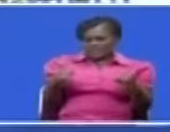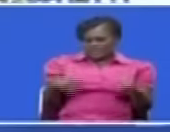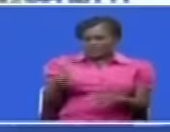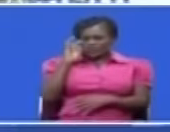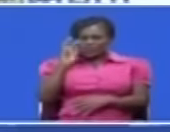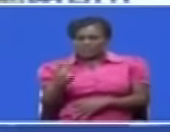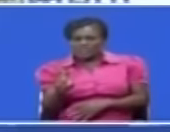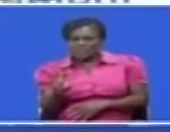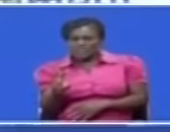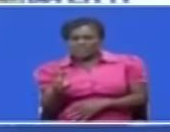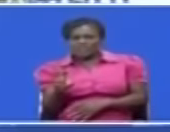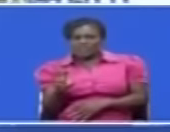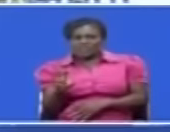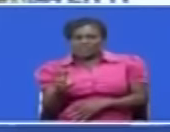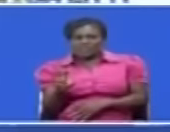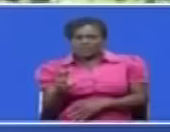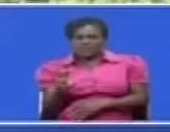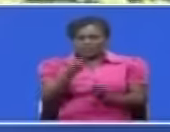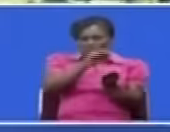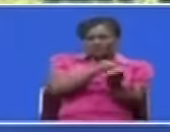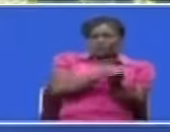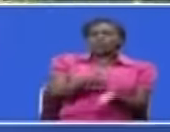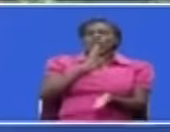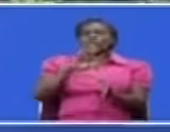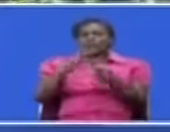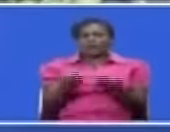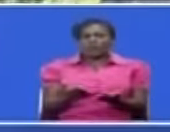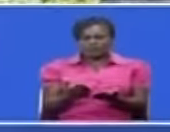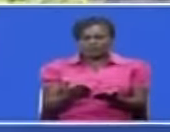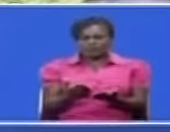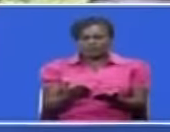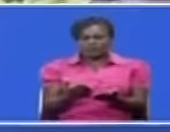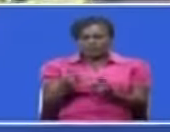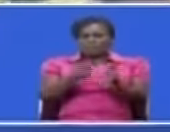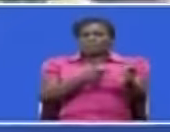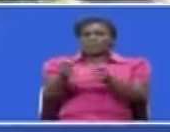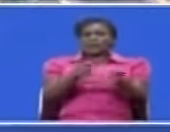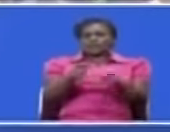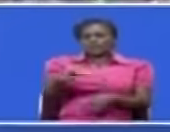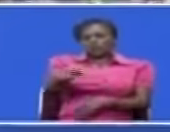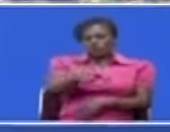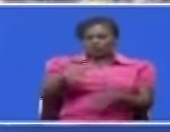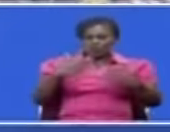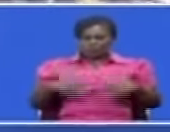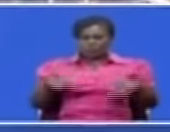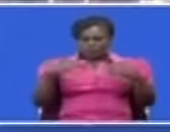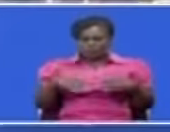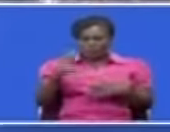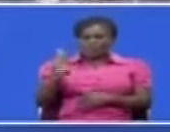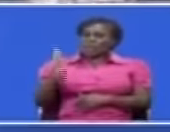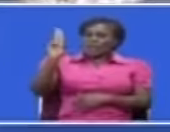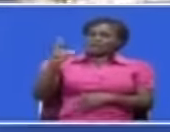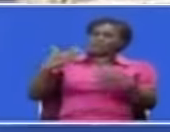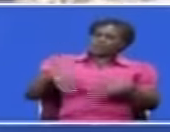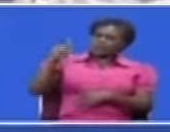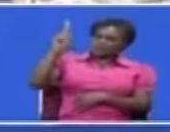of early warnings which we have in place. There are river gauges managed by the locals. Those upstream are able